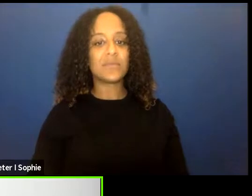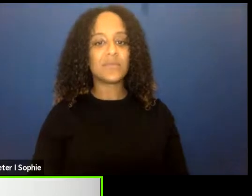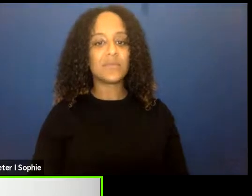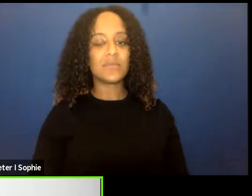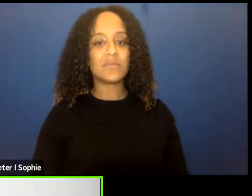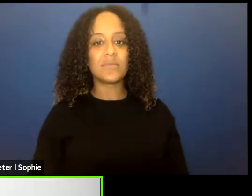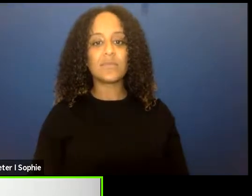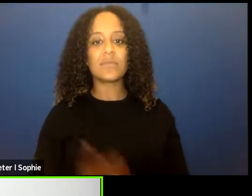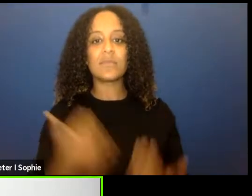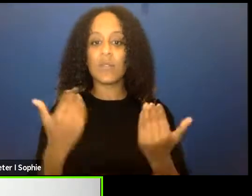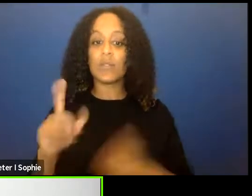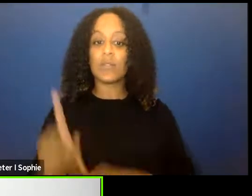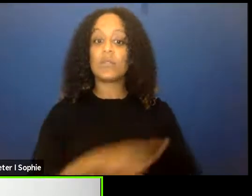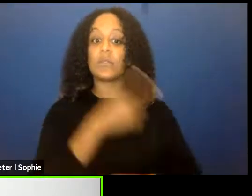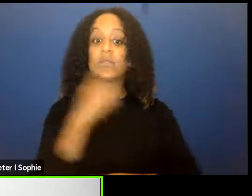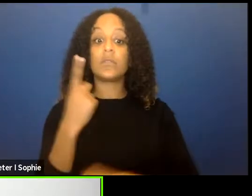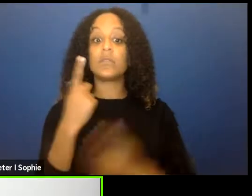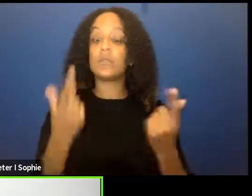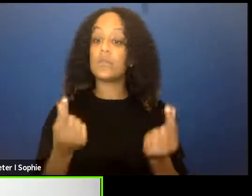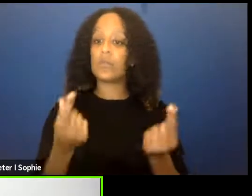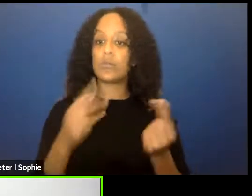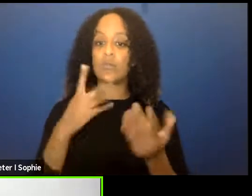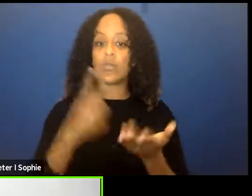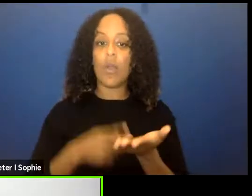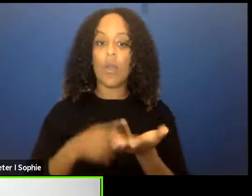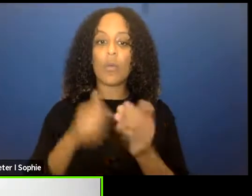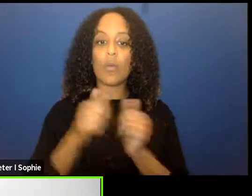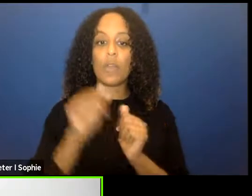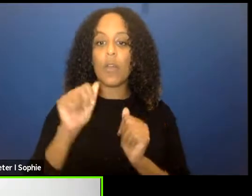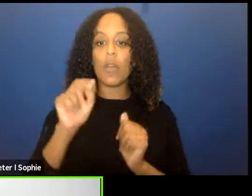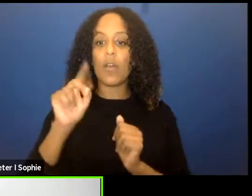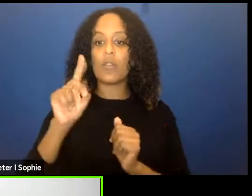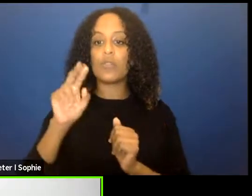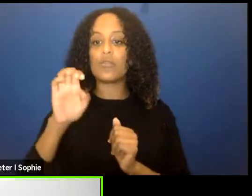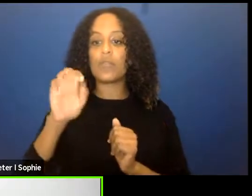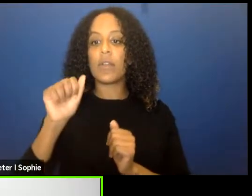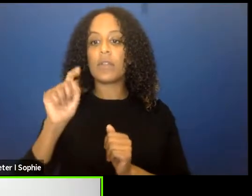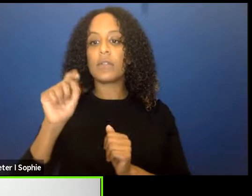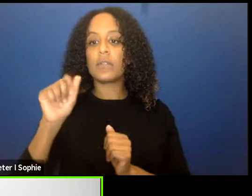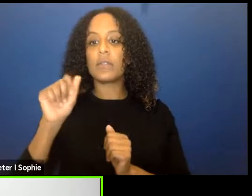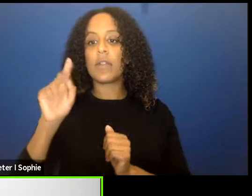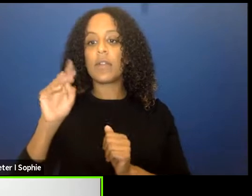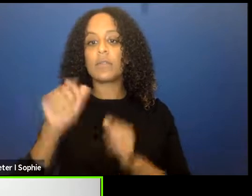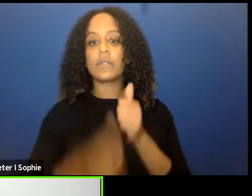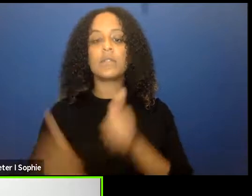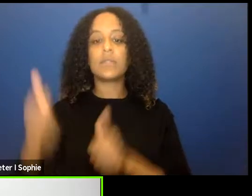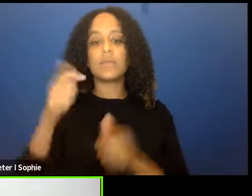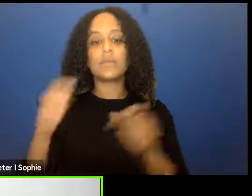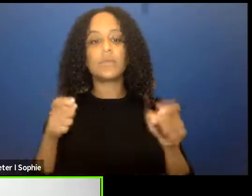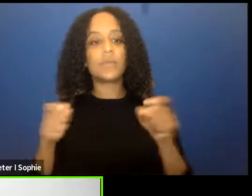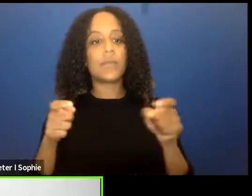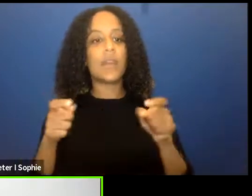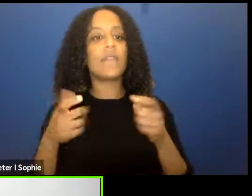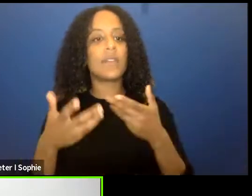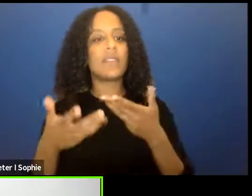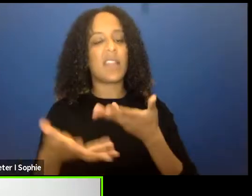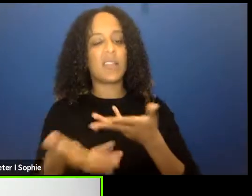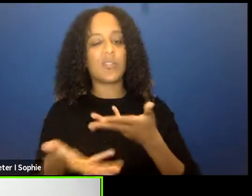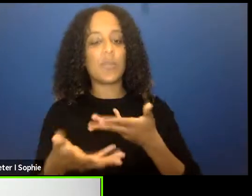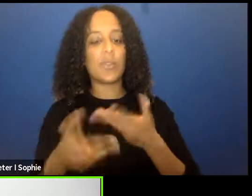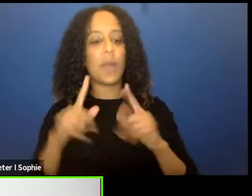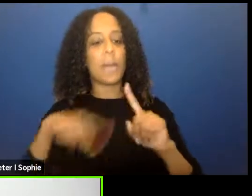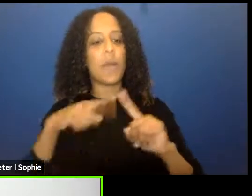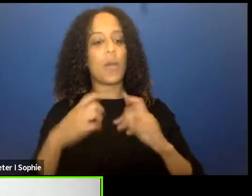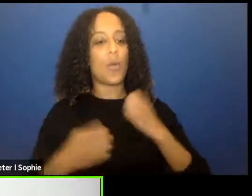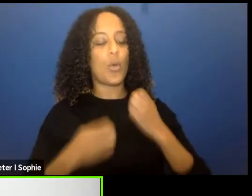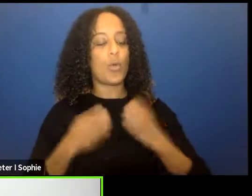So today we are talking with Andrea G. Tatum, Senior Director of Corporate Equity Engagement at Catalyst, Inc., about the emotional tax